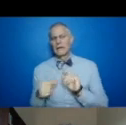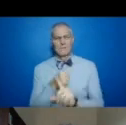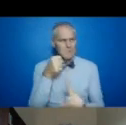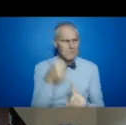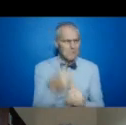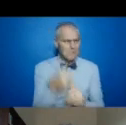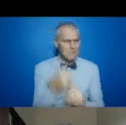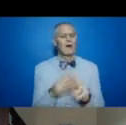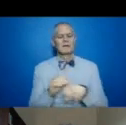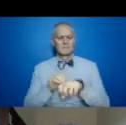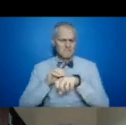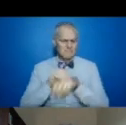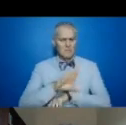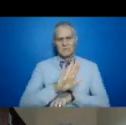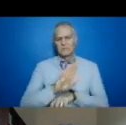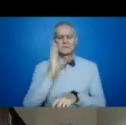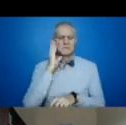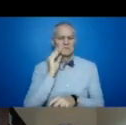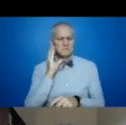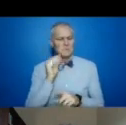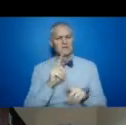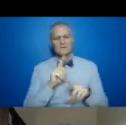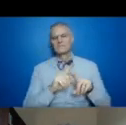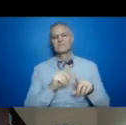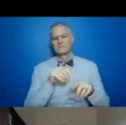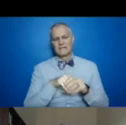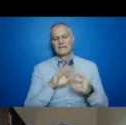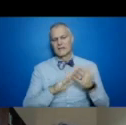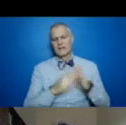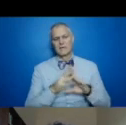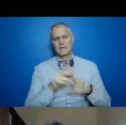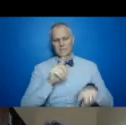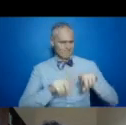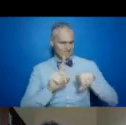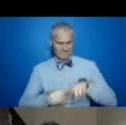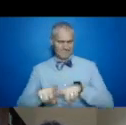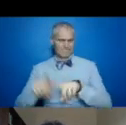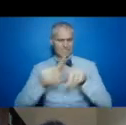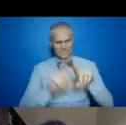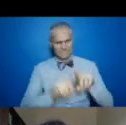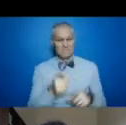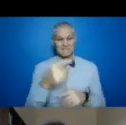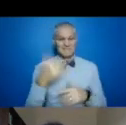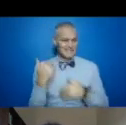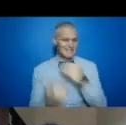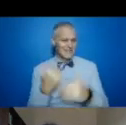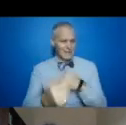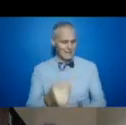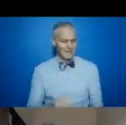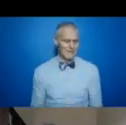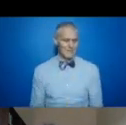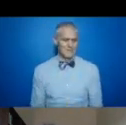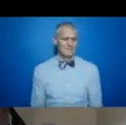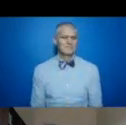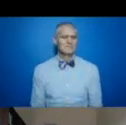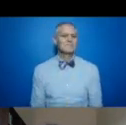the experience of different people within the community. And so these are really quickly the steps of transformative community conferencing. The